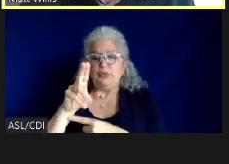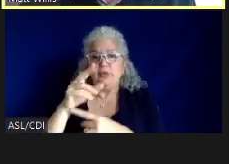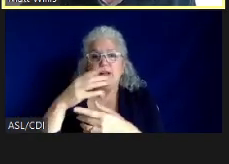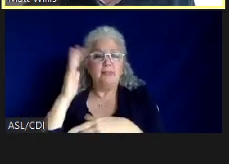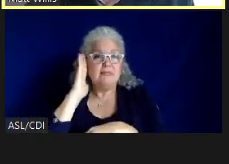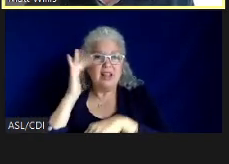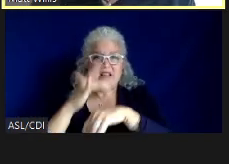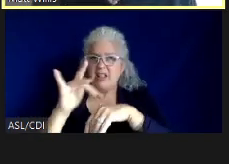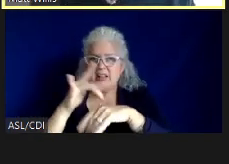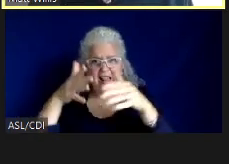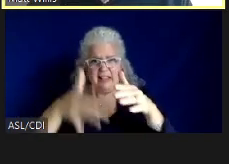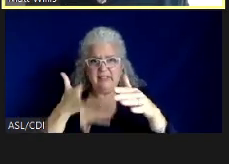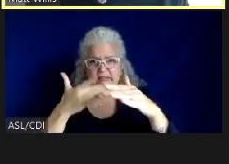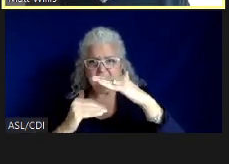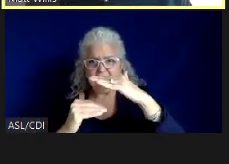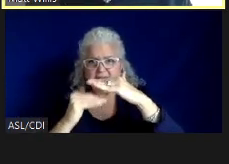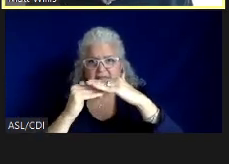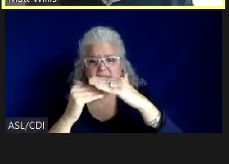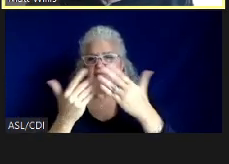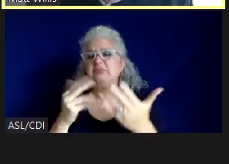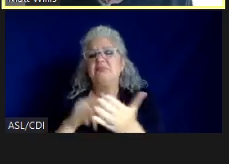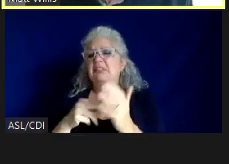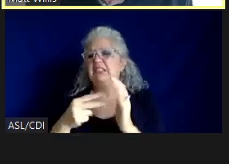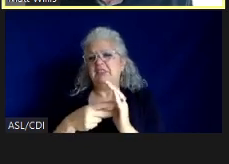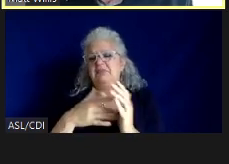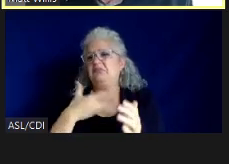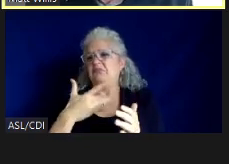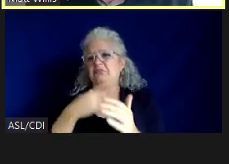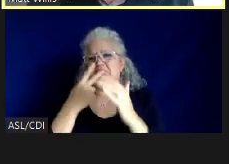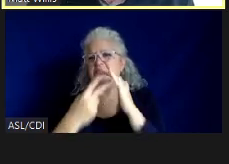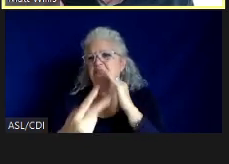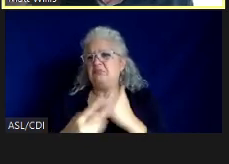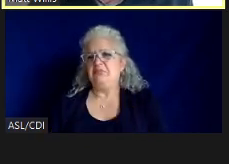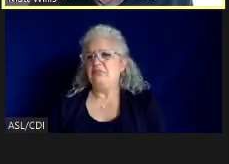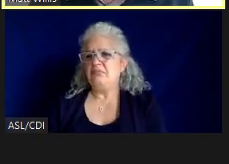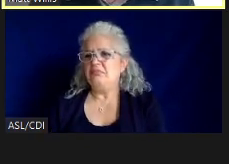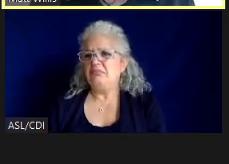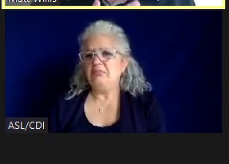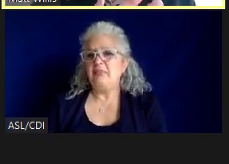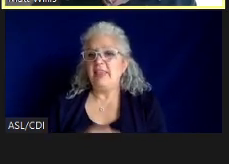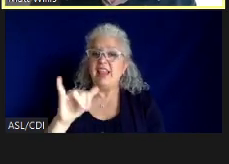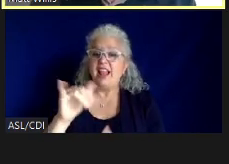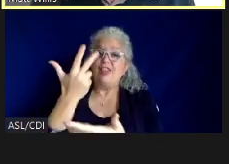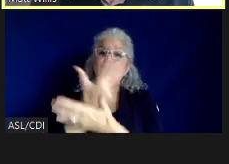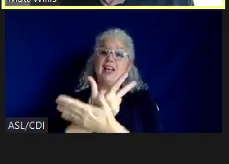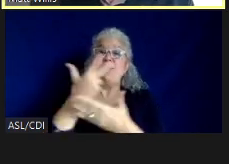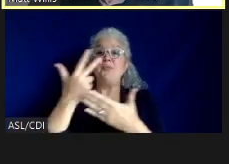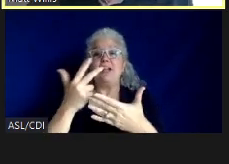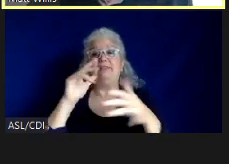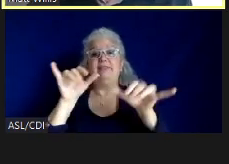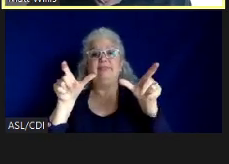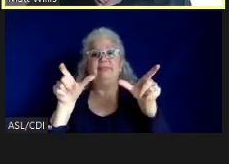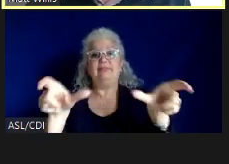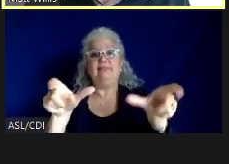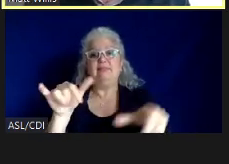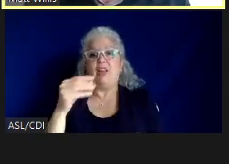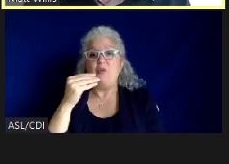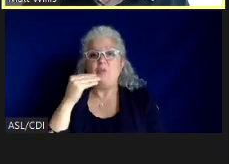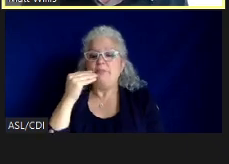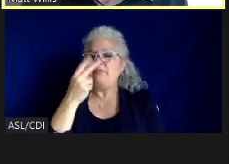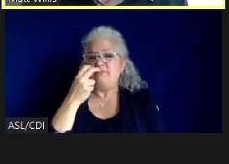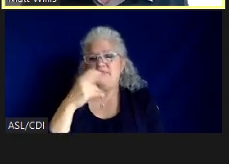fixed 3-week period. And that will allow us flexibility to, if we do see reversals in the trends, either in case